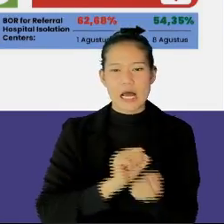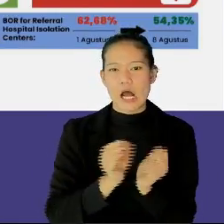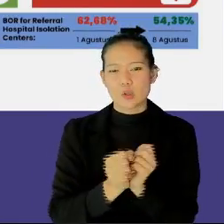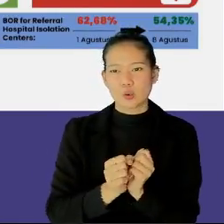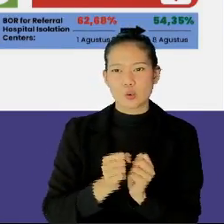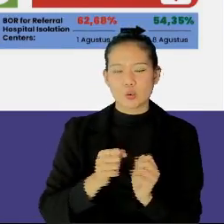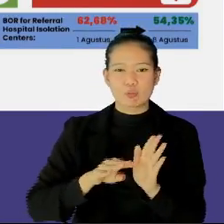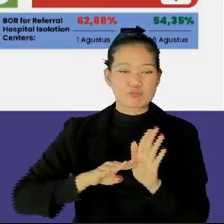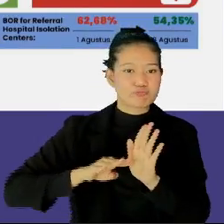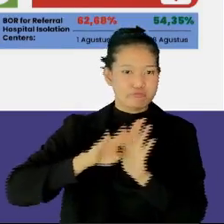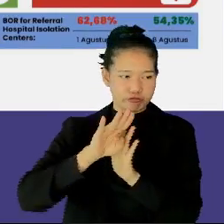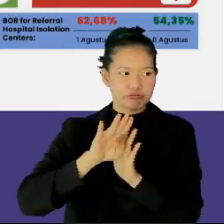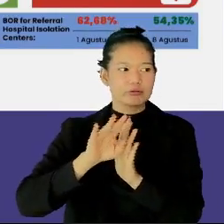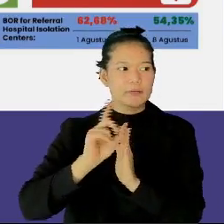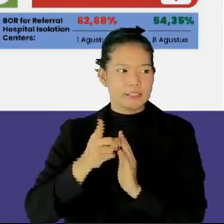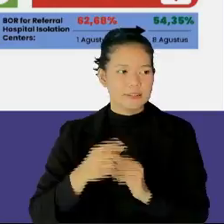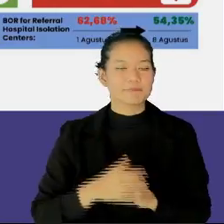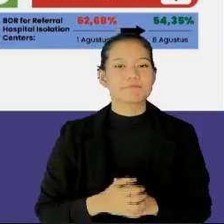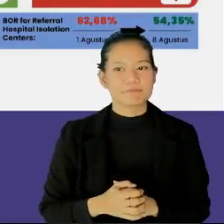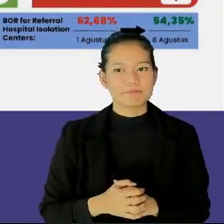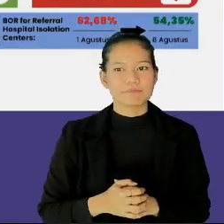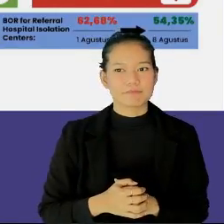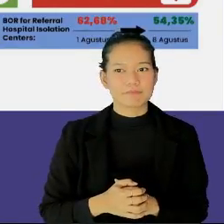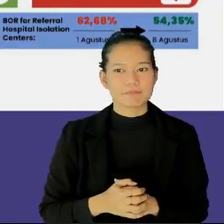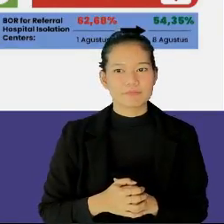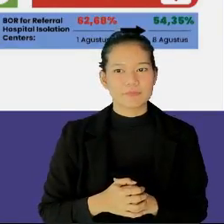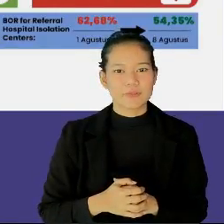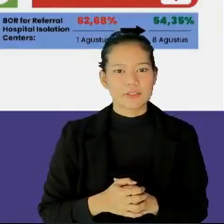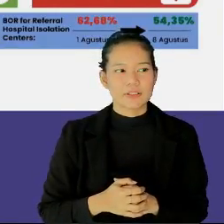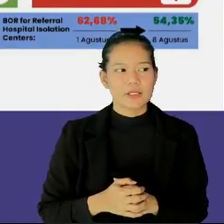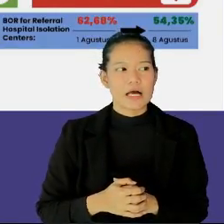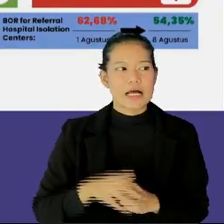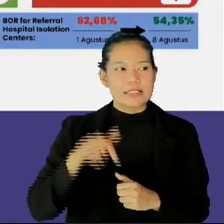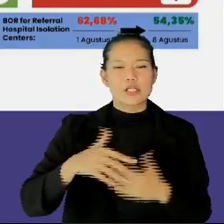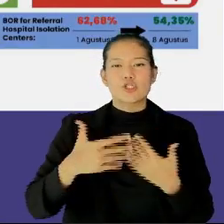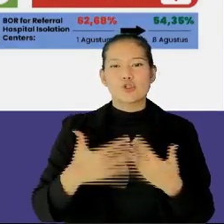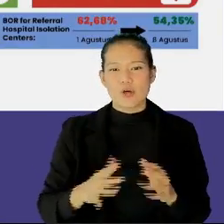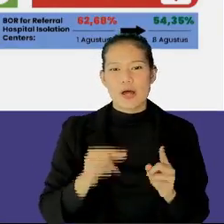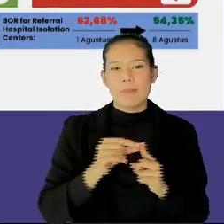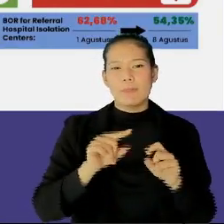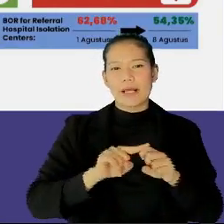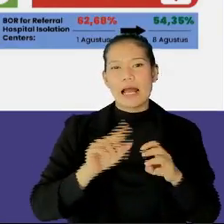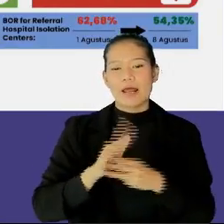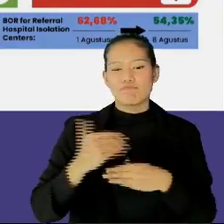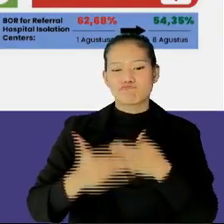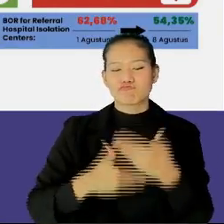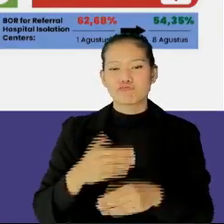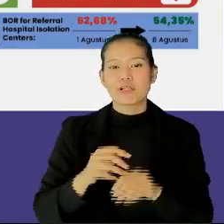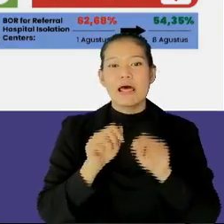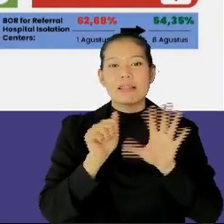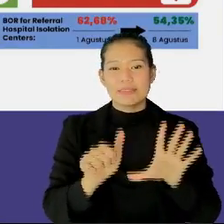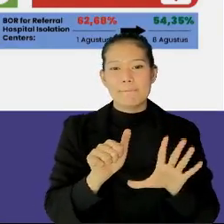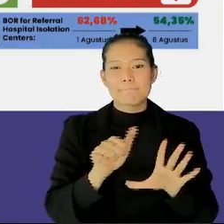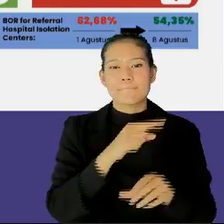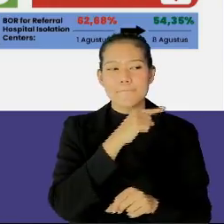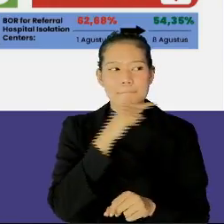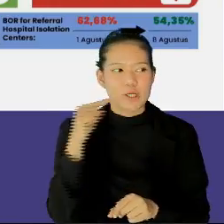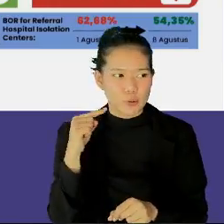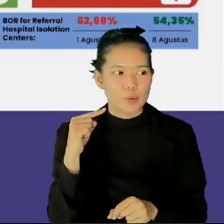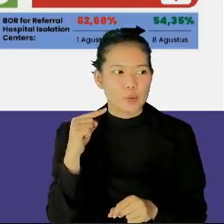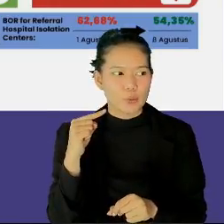increase in positivity rate as we enter the 6th week of PPKM levels 1 to 4,